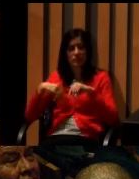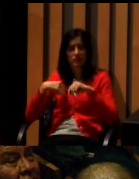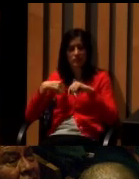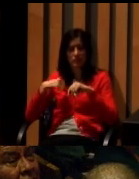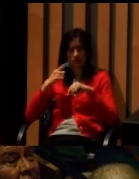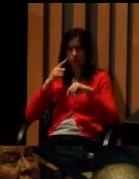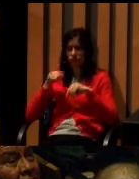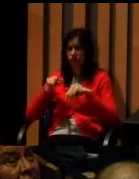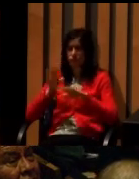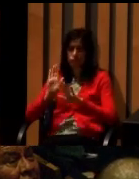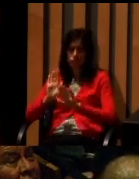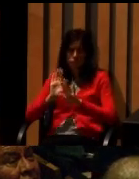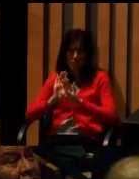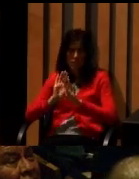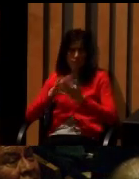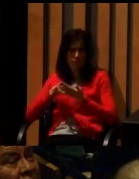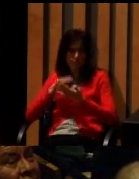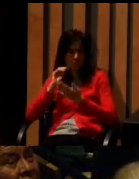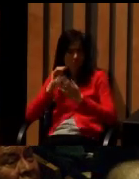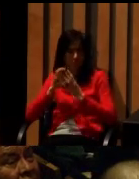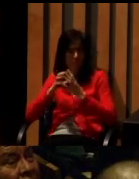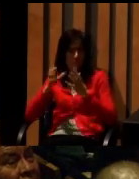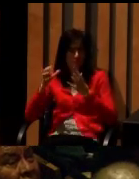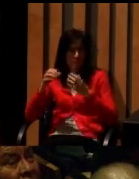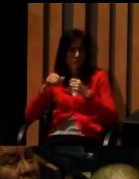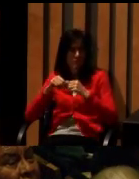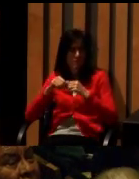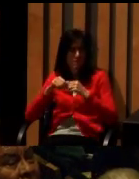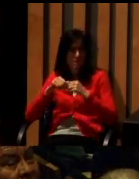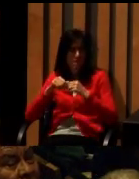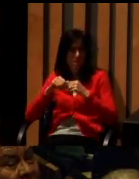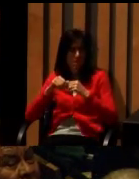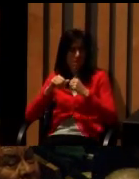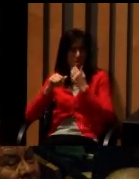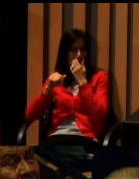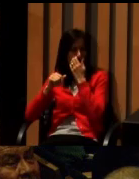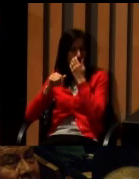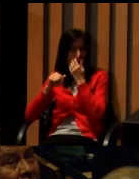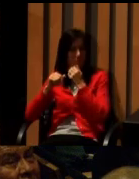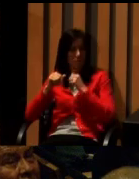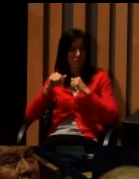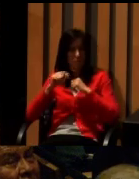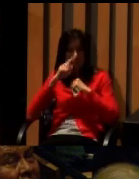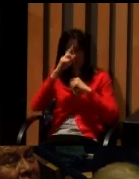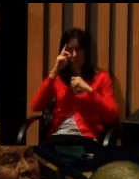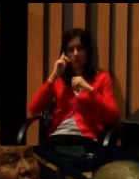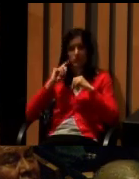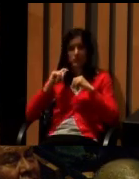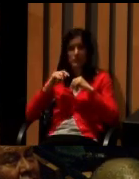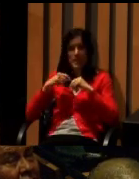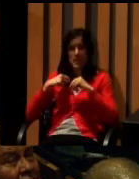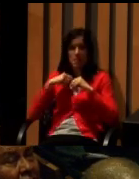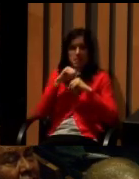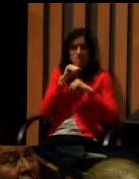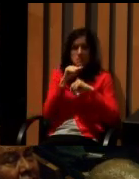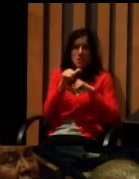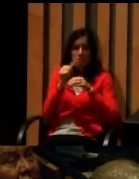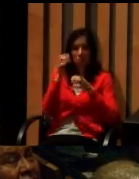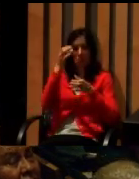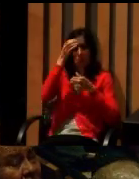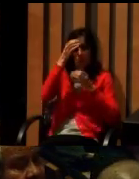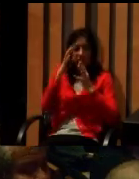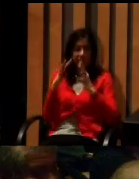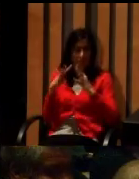very informative, and I just want to share some thoughts. I don't understand too much about football, but I do understand about racism